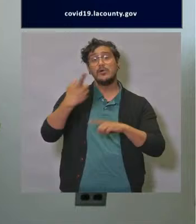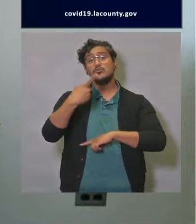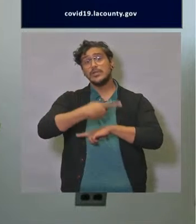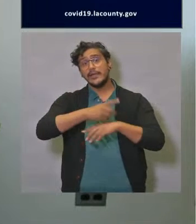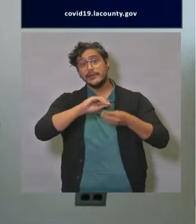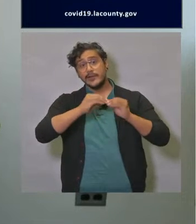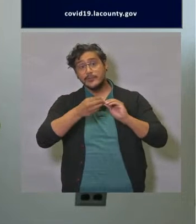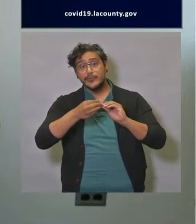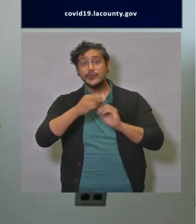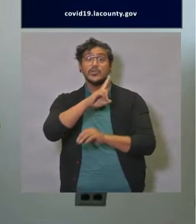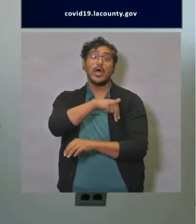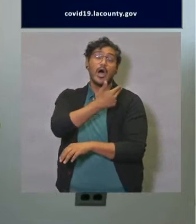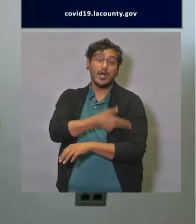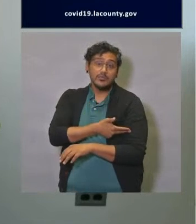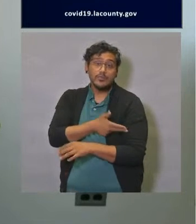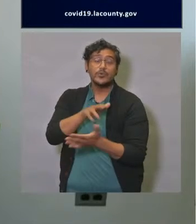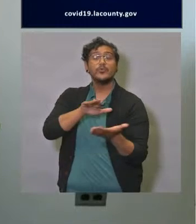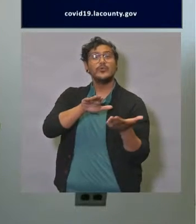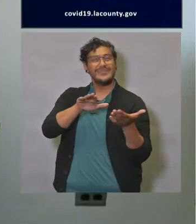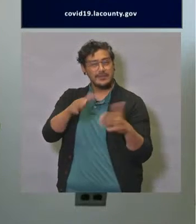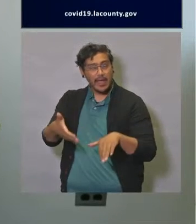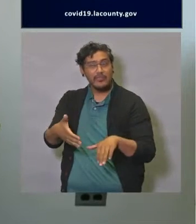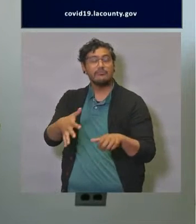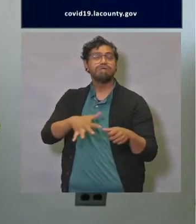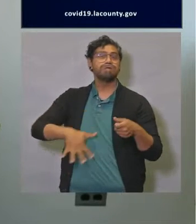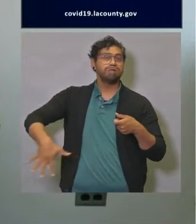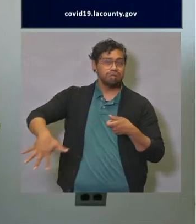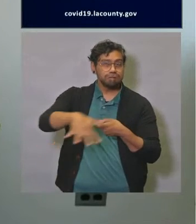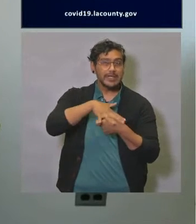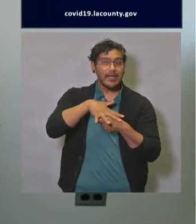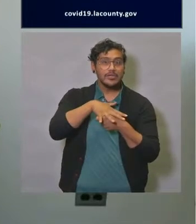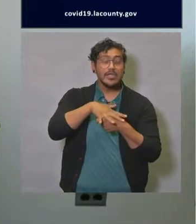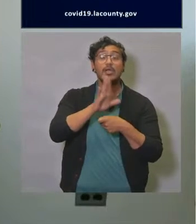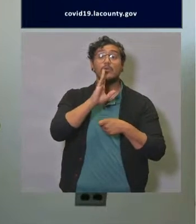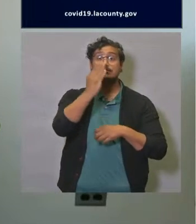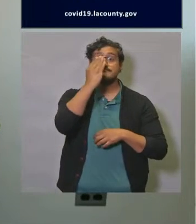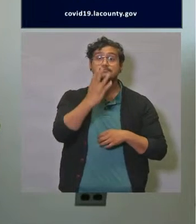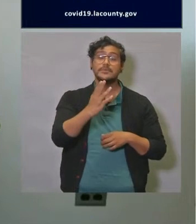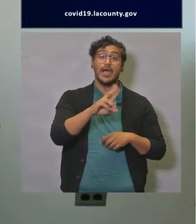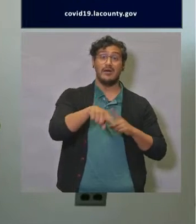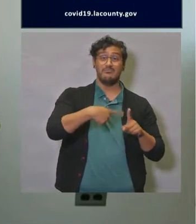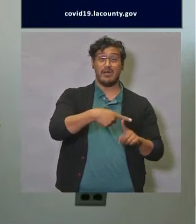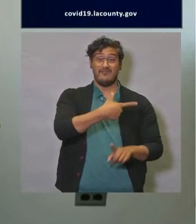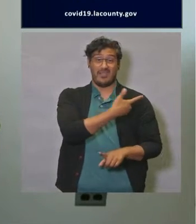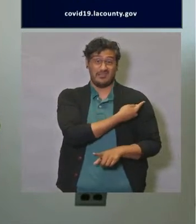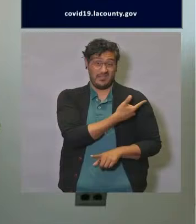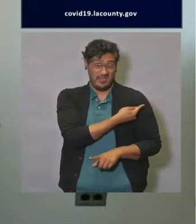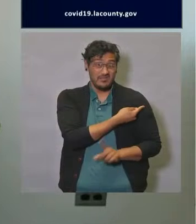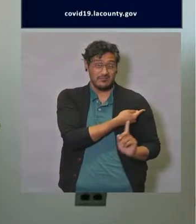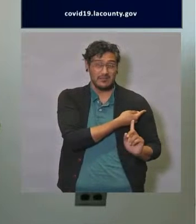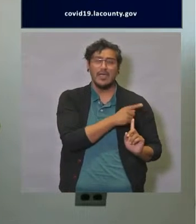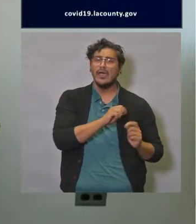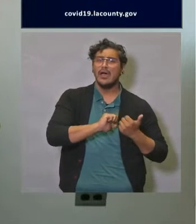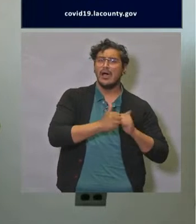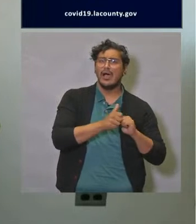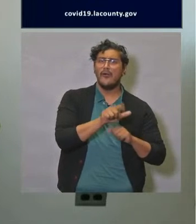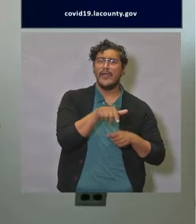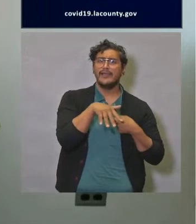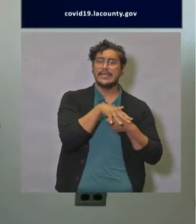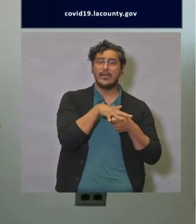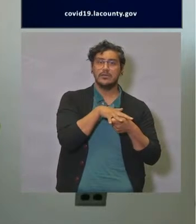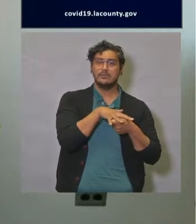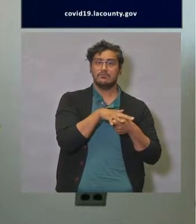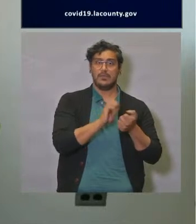hospitalizations, and deaths across the county. I'll provide a vaccine update, including information on how LA County